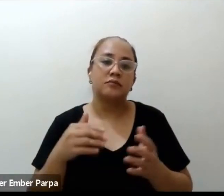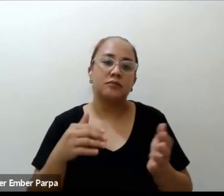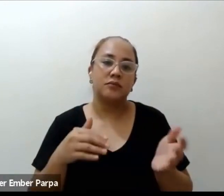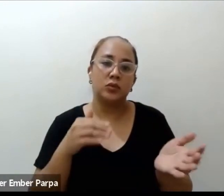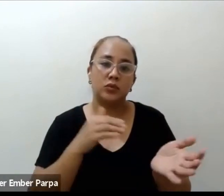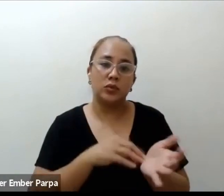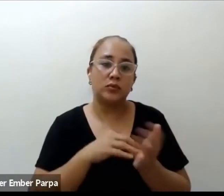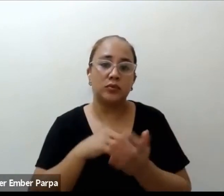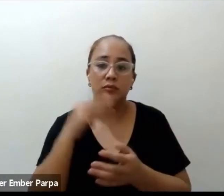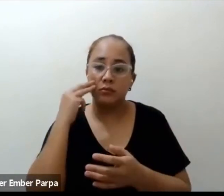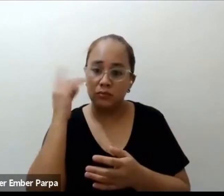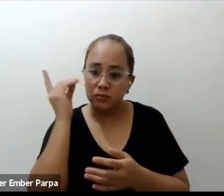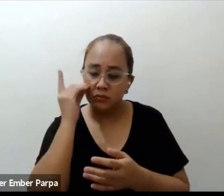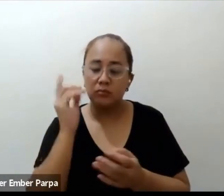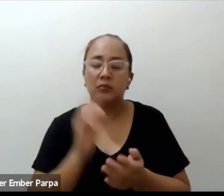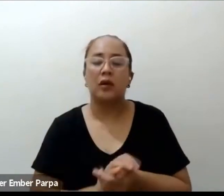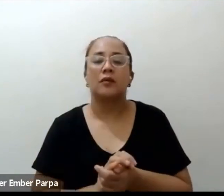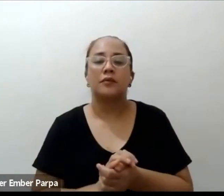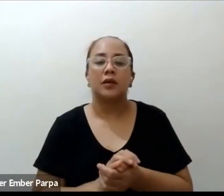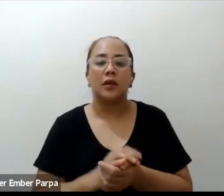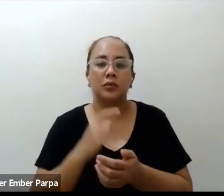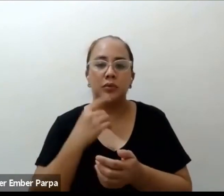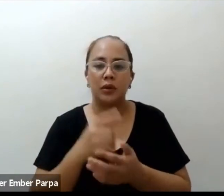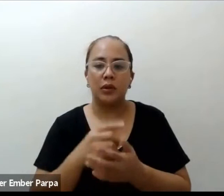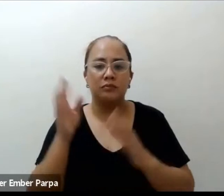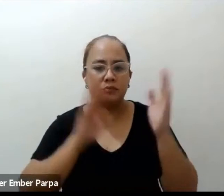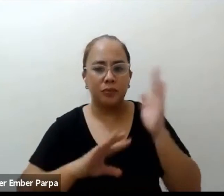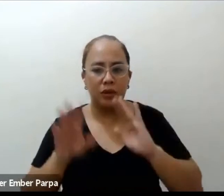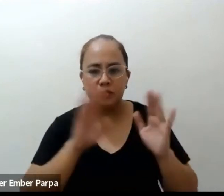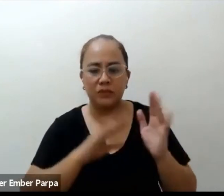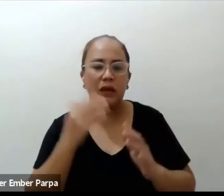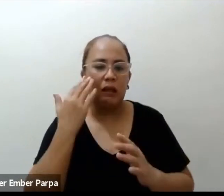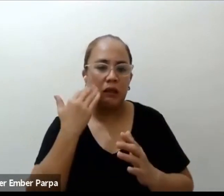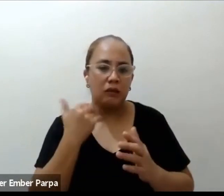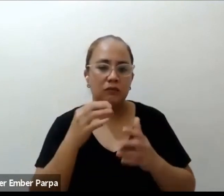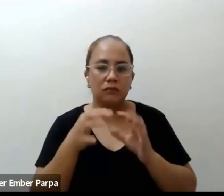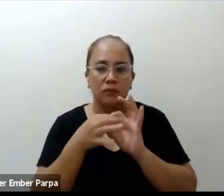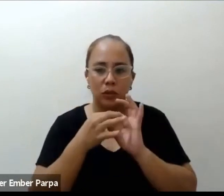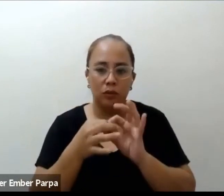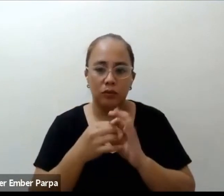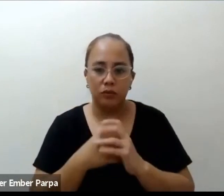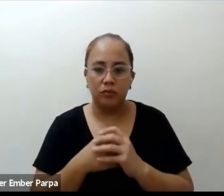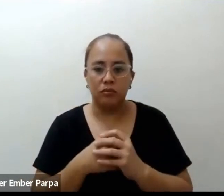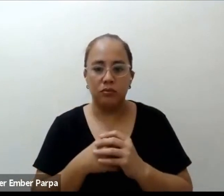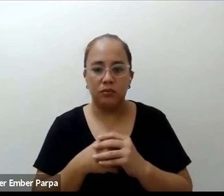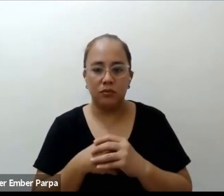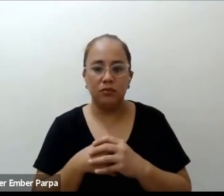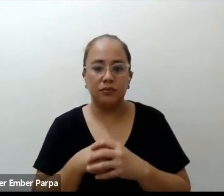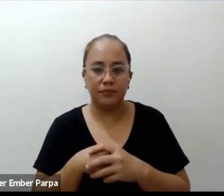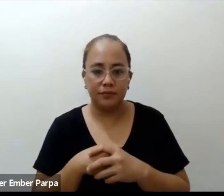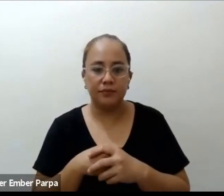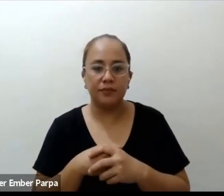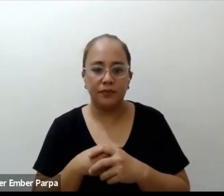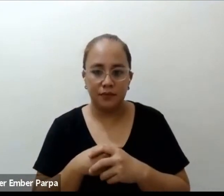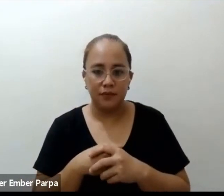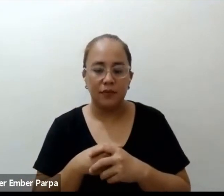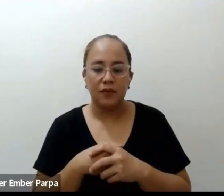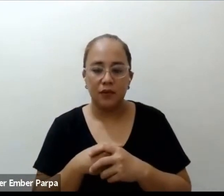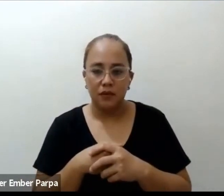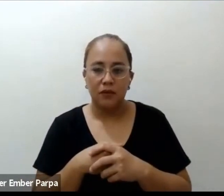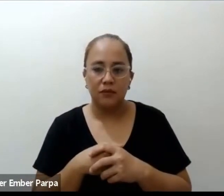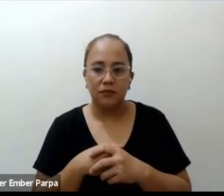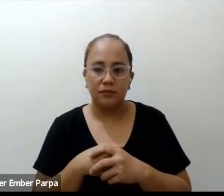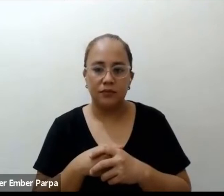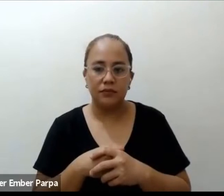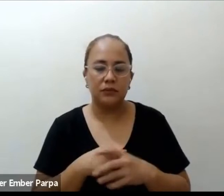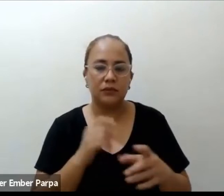problems of decentralization, of segmentation, lack of coordination. of